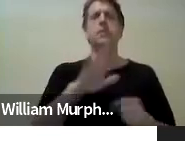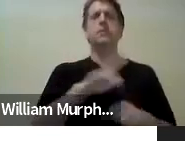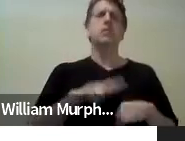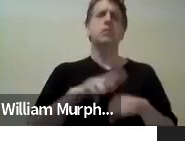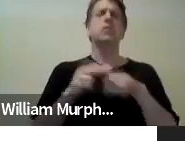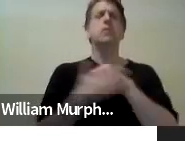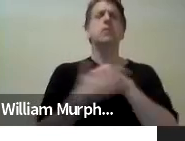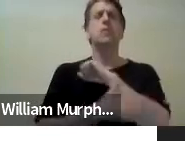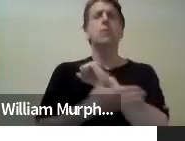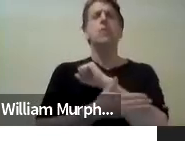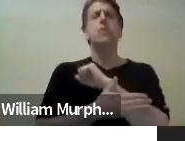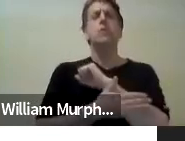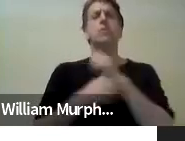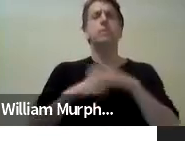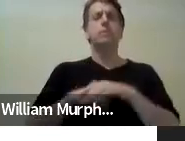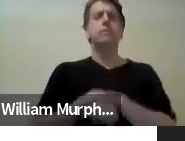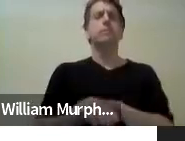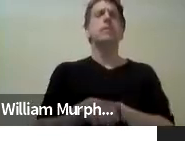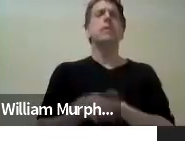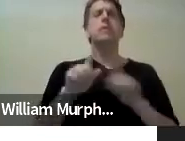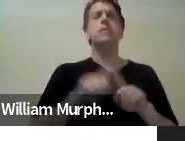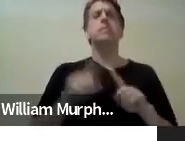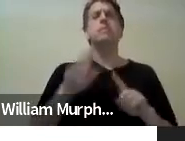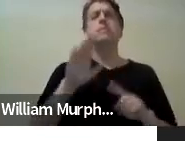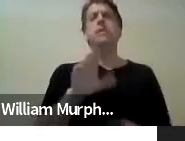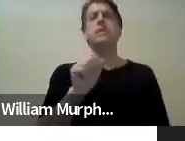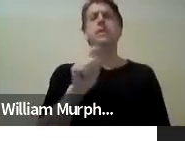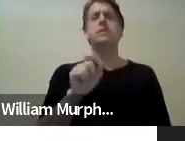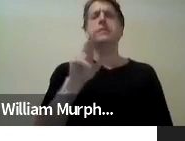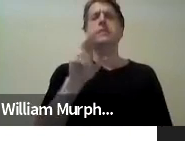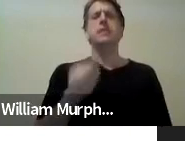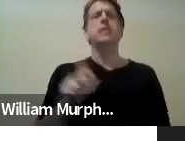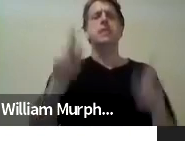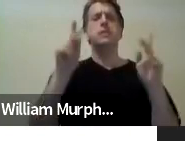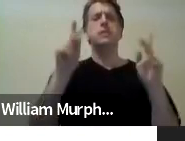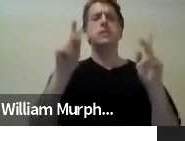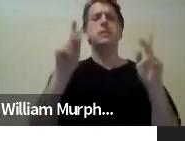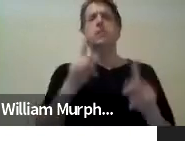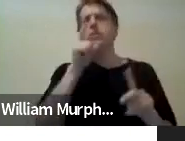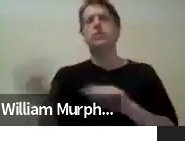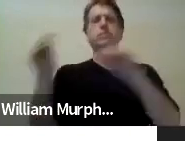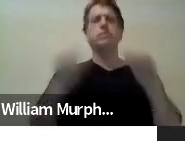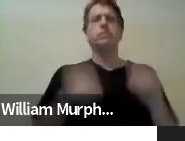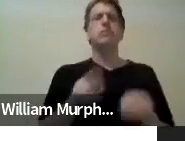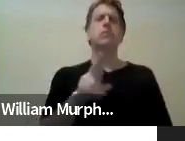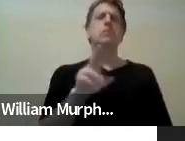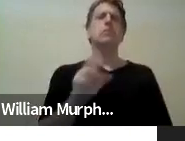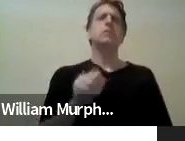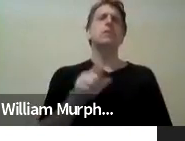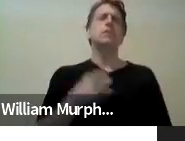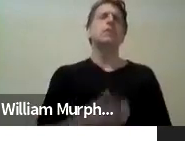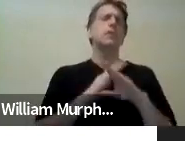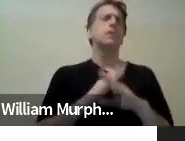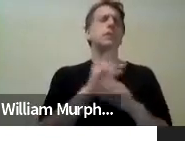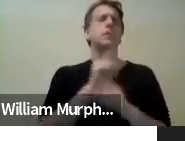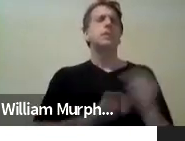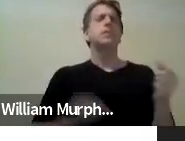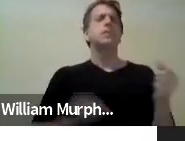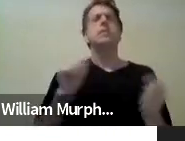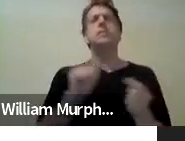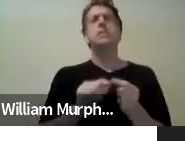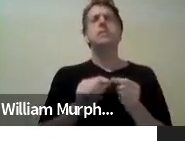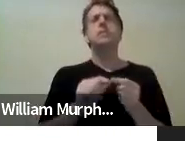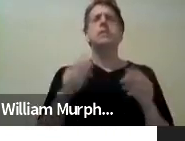but because of their status as a person who's come to the US, they are protected specifically in the